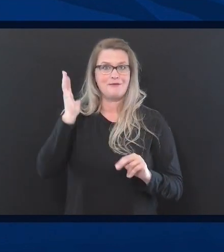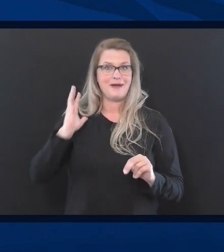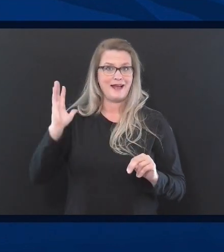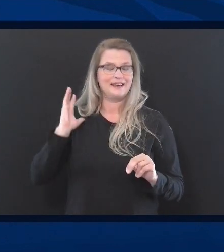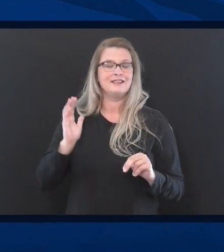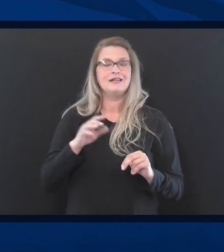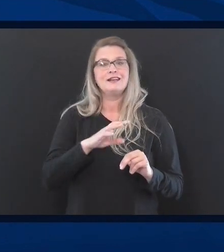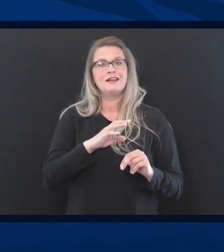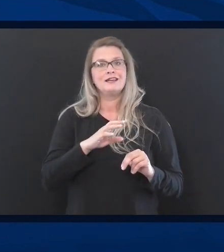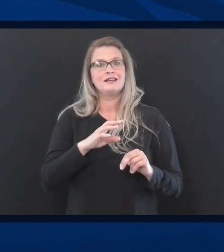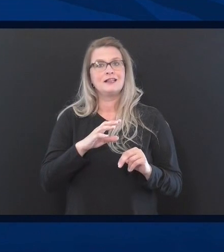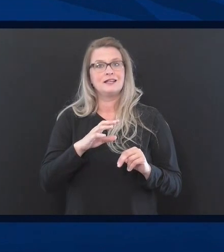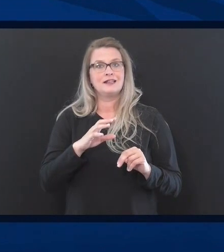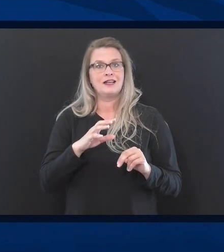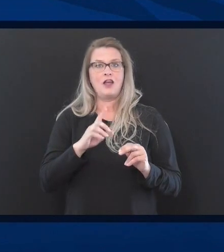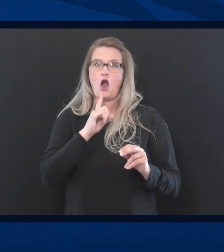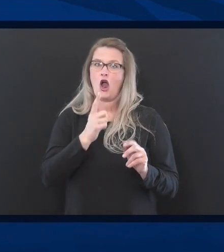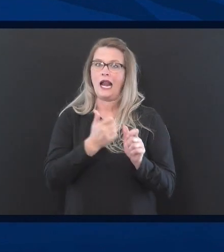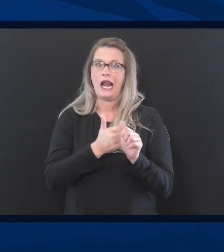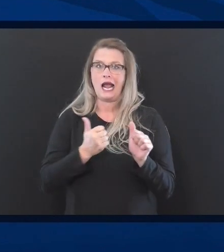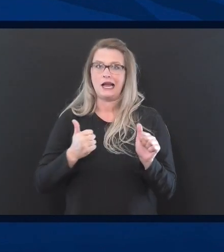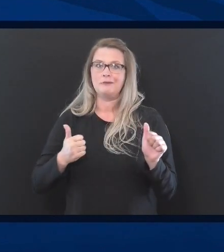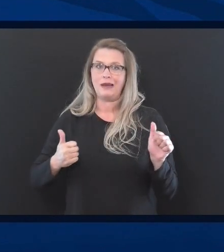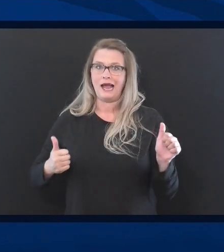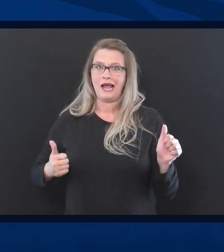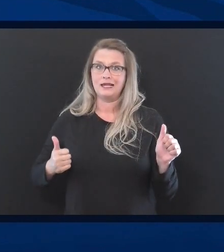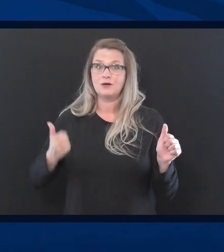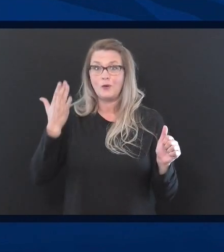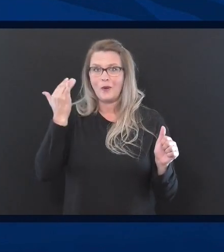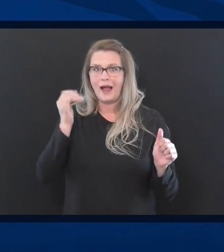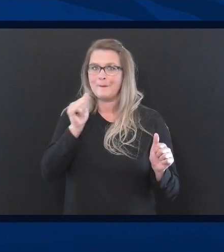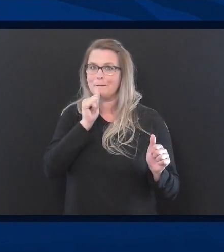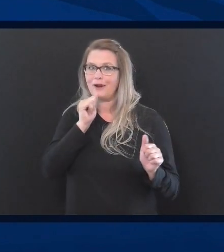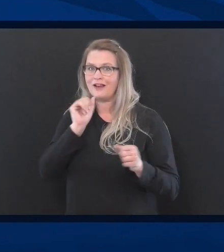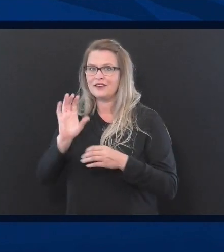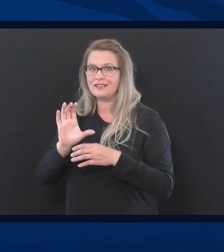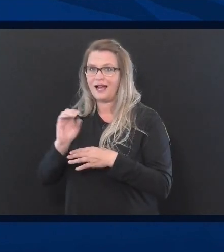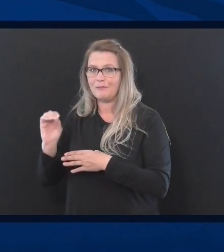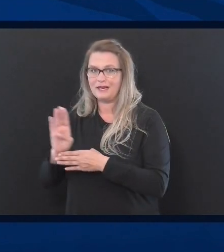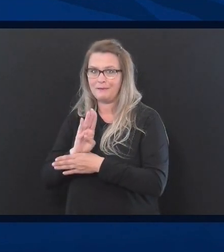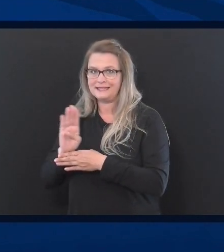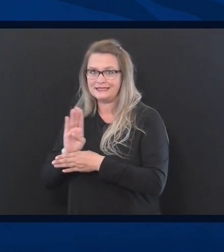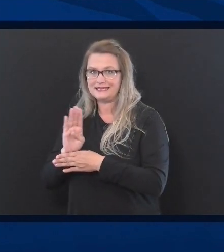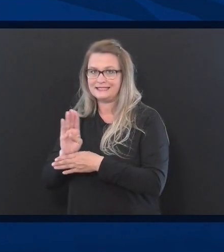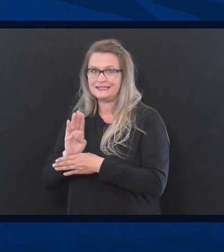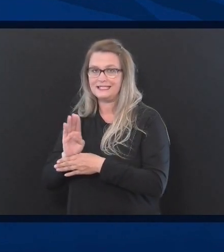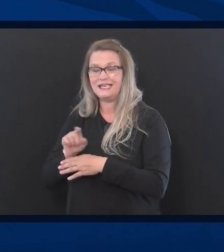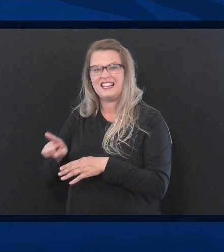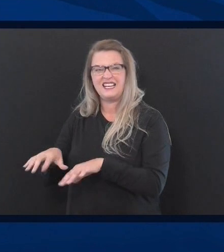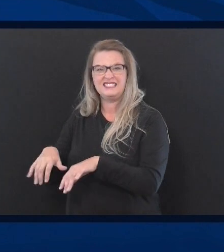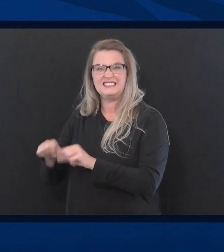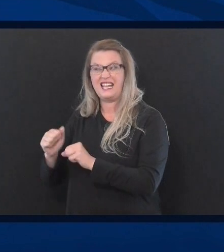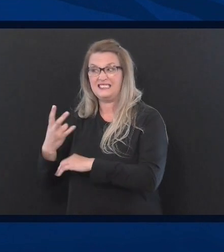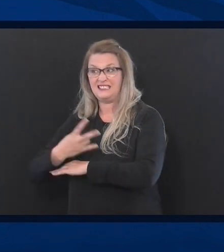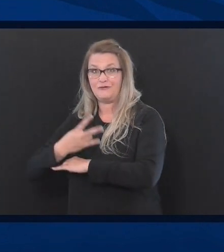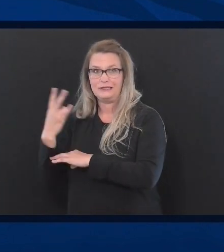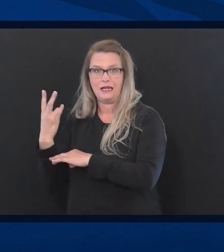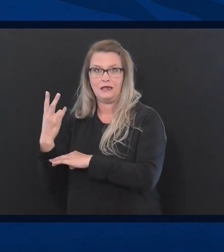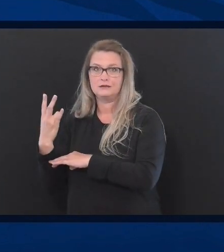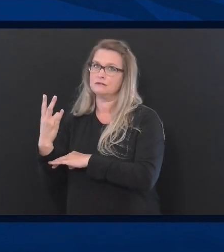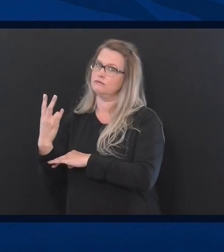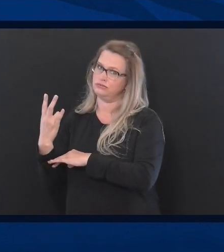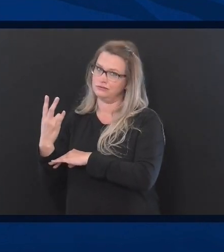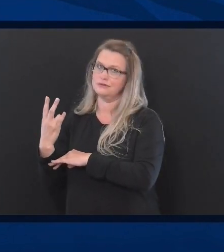media, they lag behind because some of the private companies that take some of these tests, it can take as long as 7 days to get